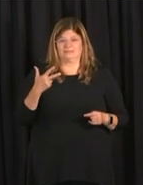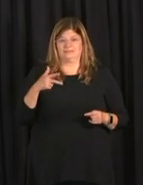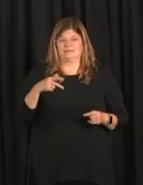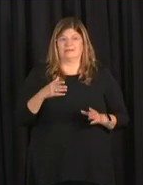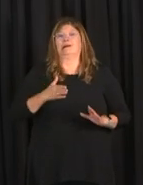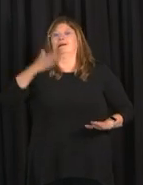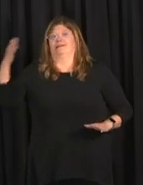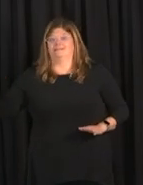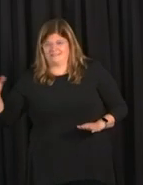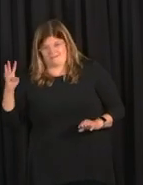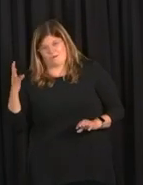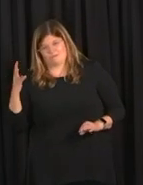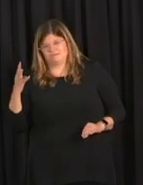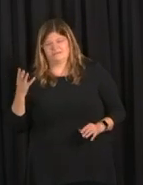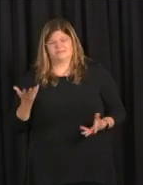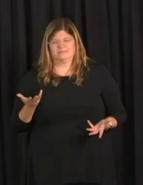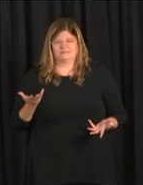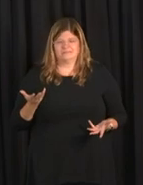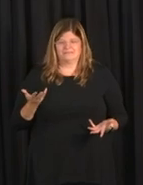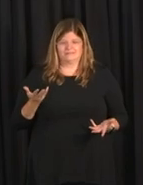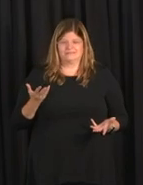a phase 4